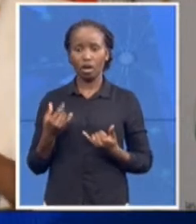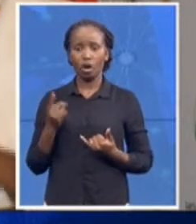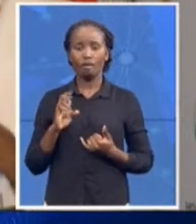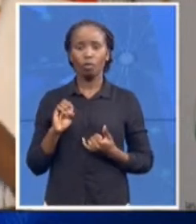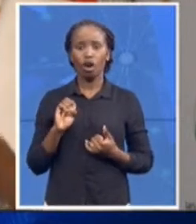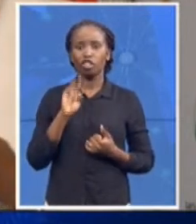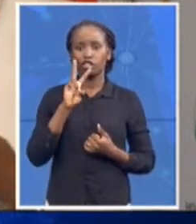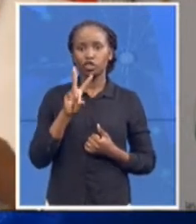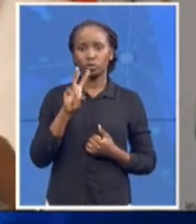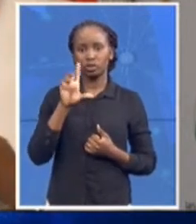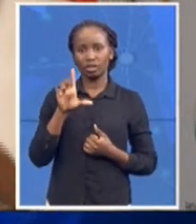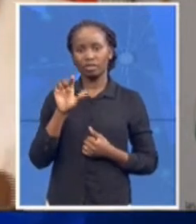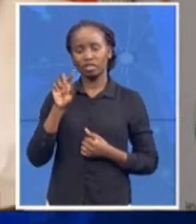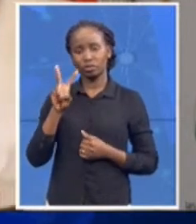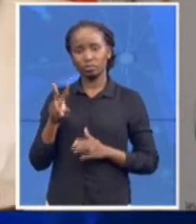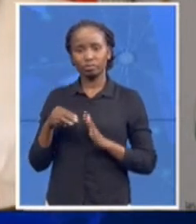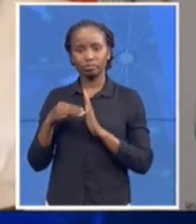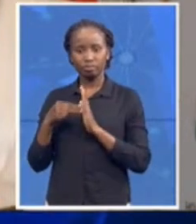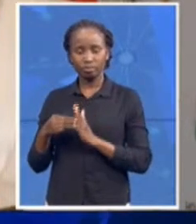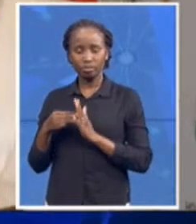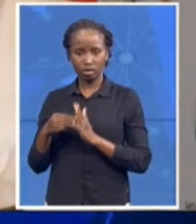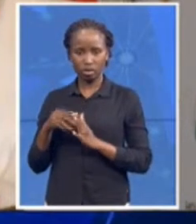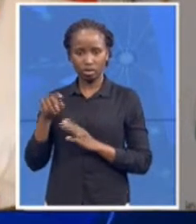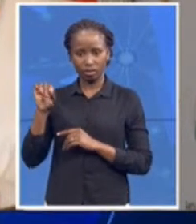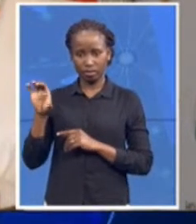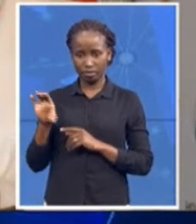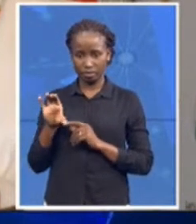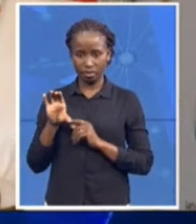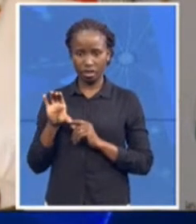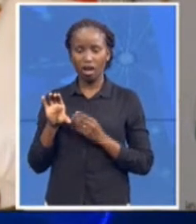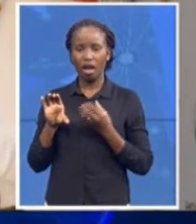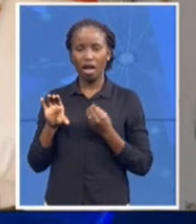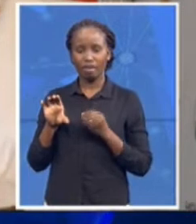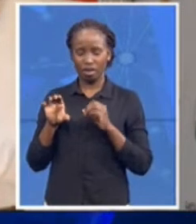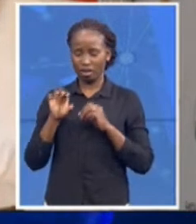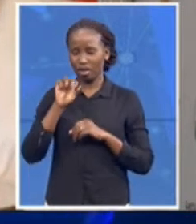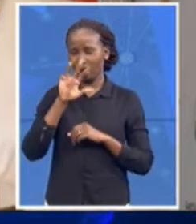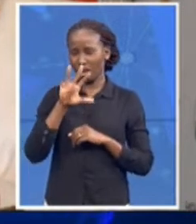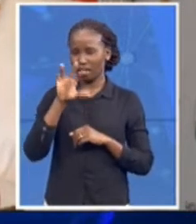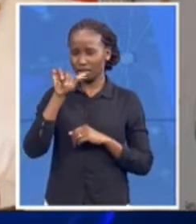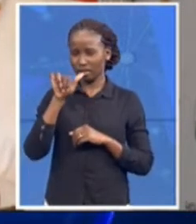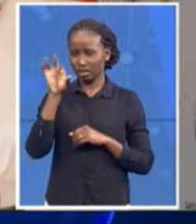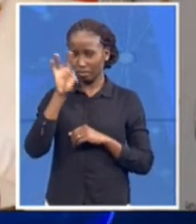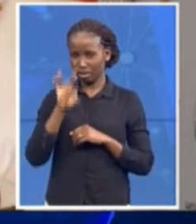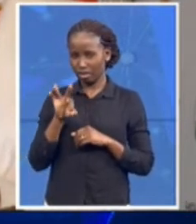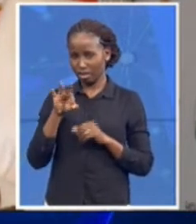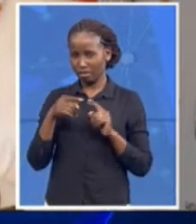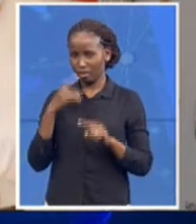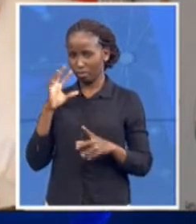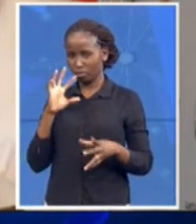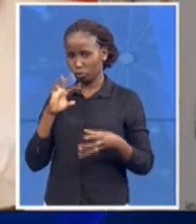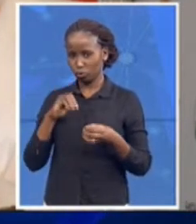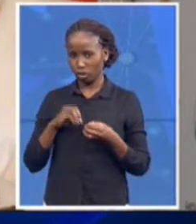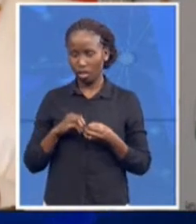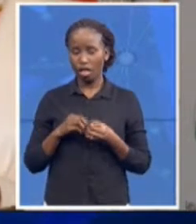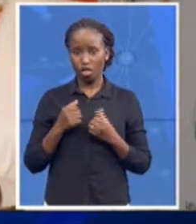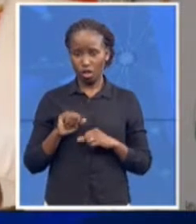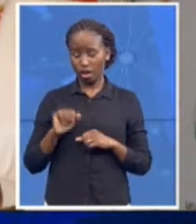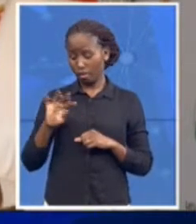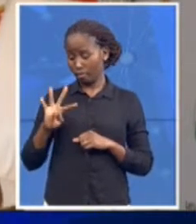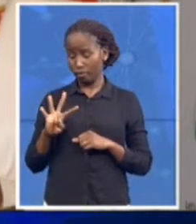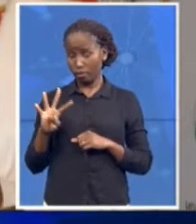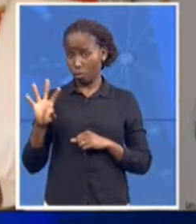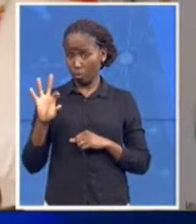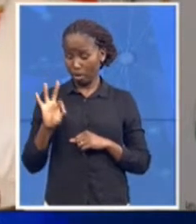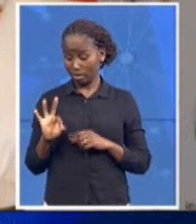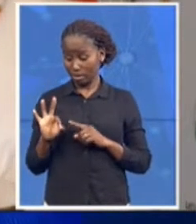constitutes 96% of the total disbursement. The 4% is going to be distributed over the